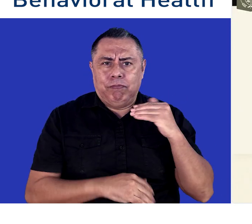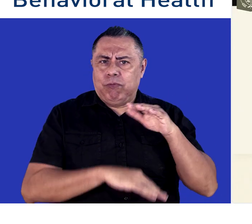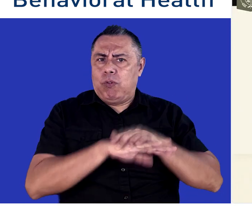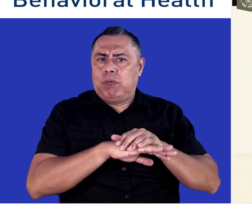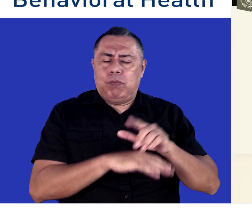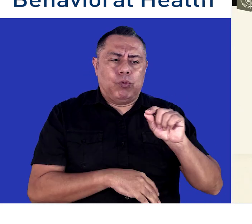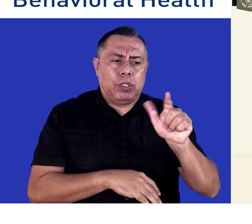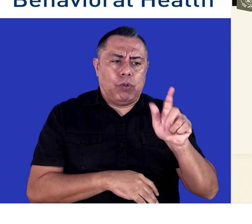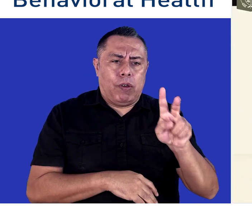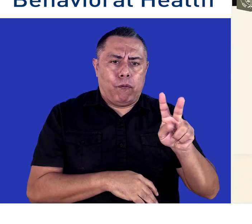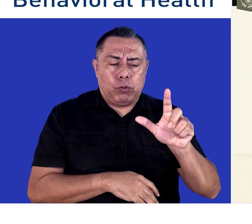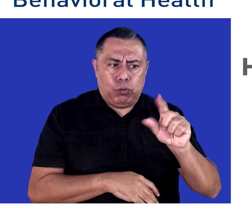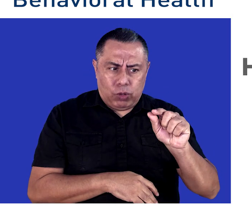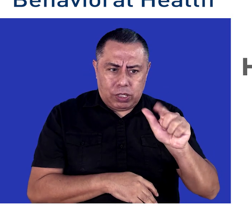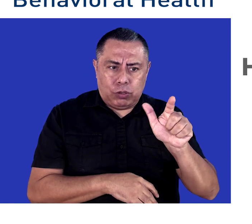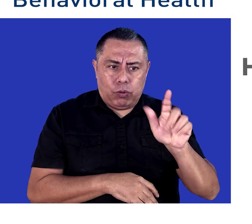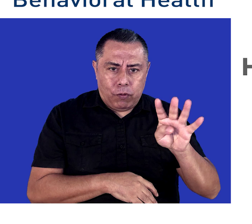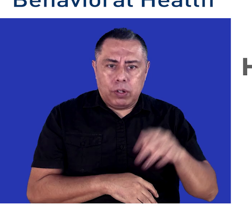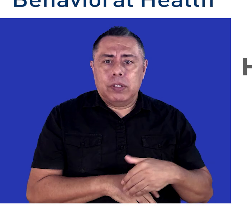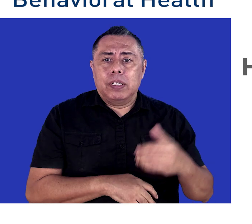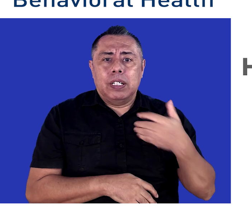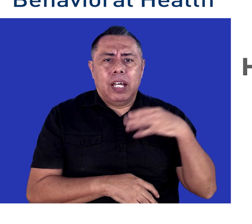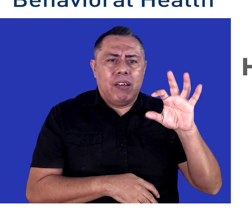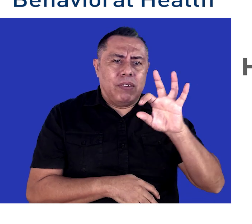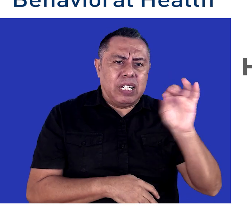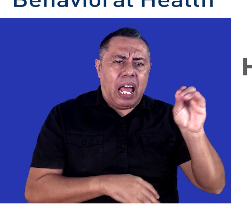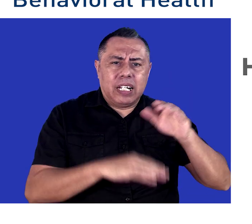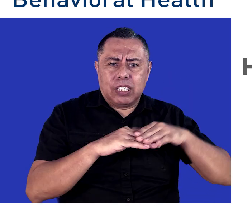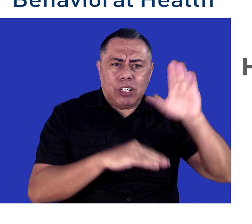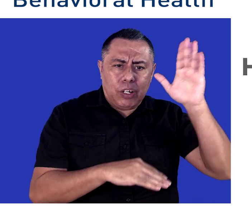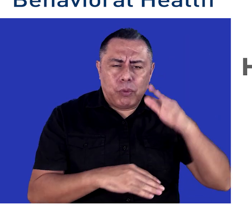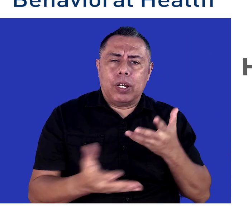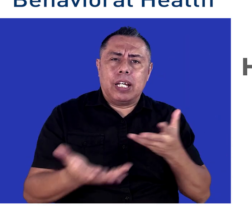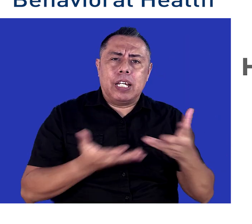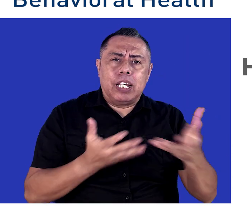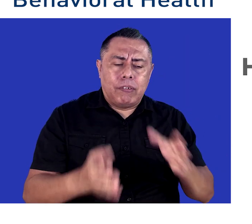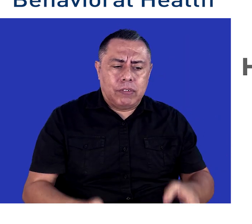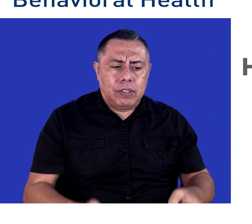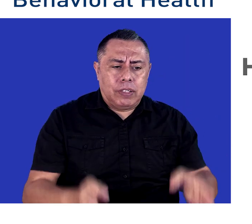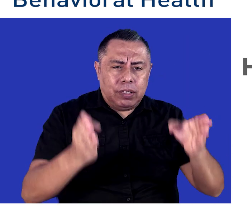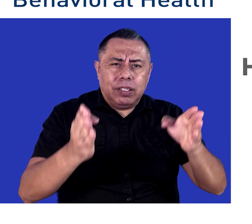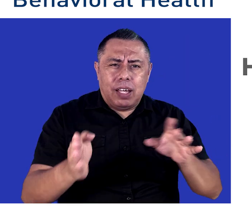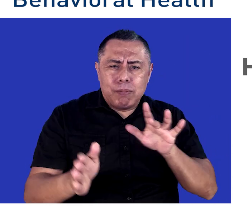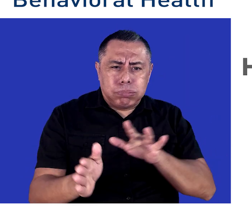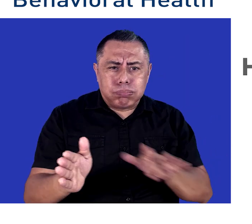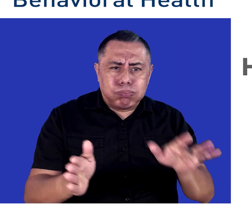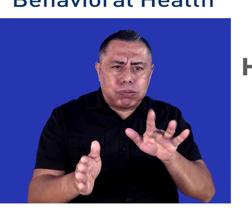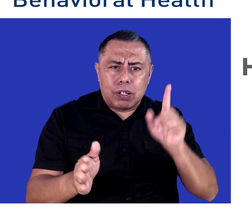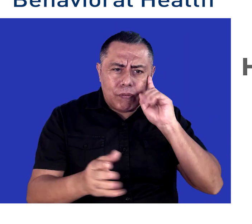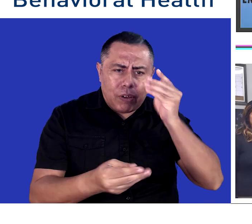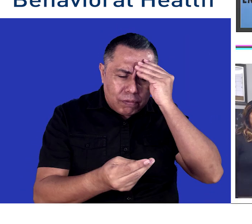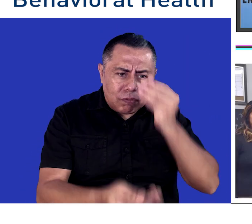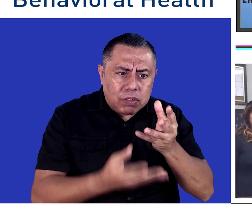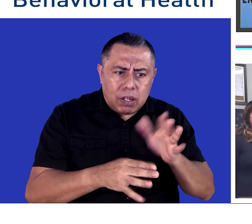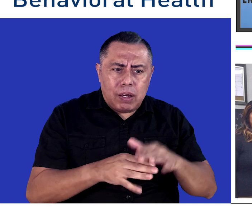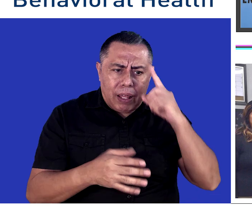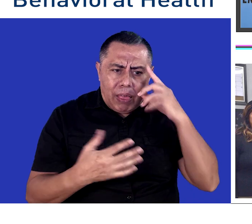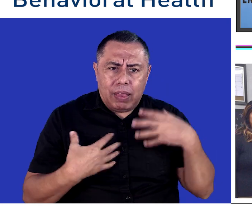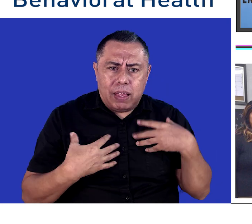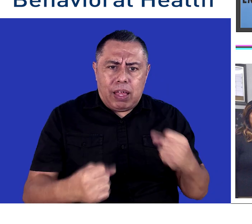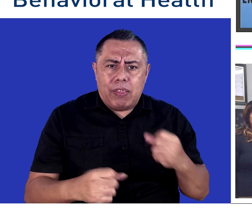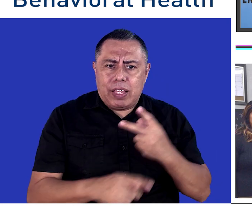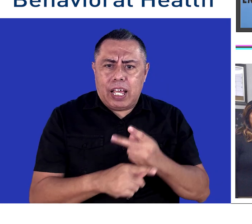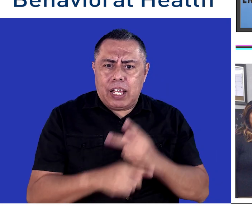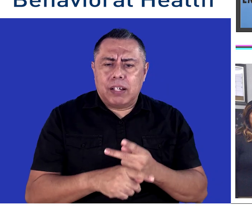in February 2024. The 90-plus interactive kiosks that provided a wide range of information on healthcare